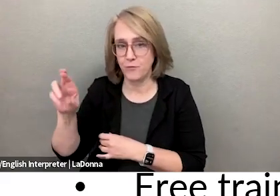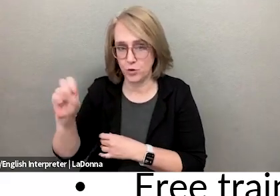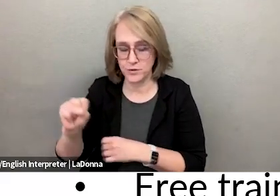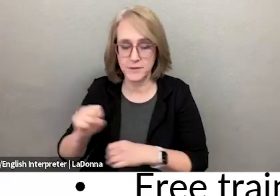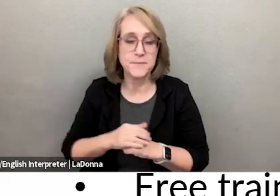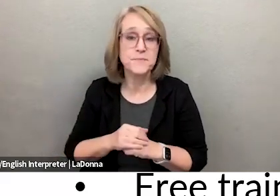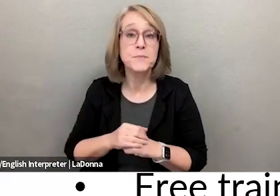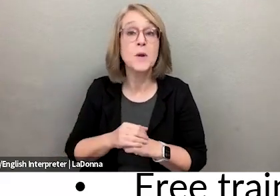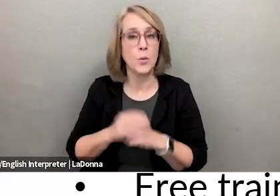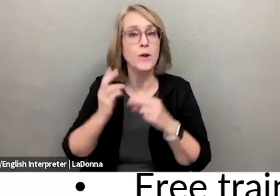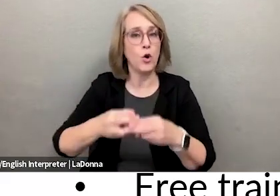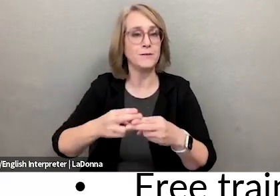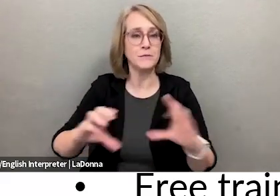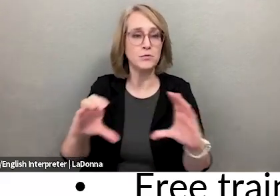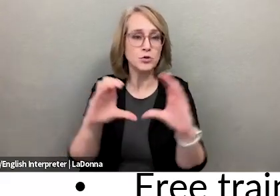care professional,